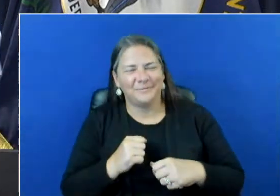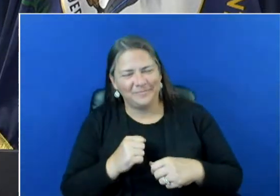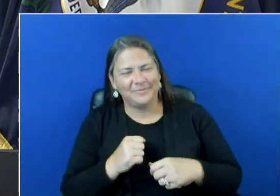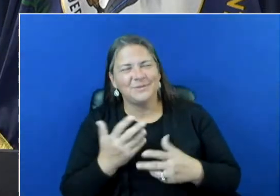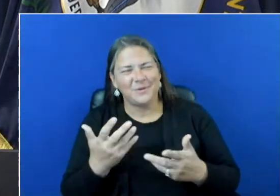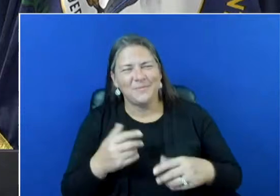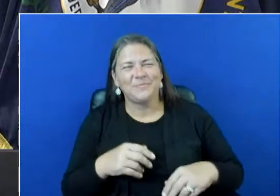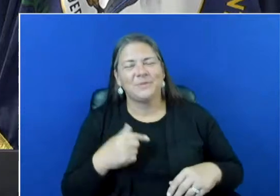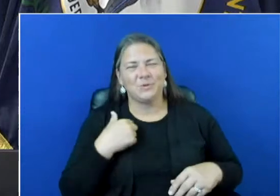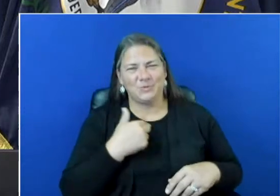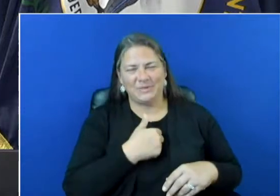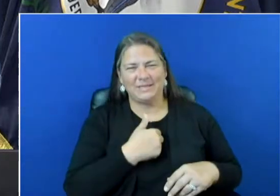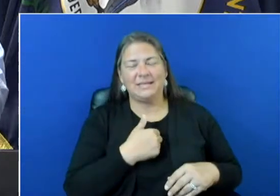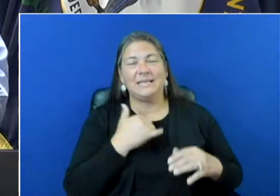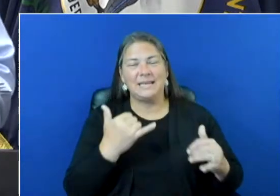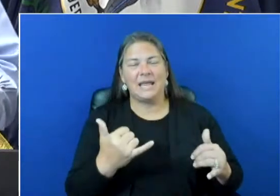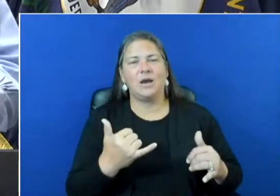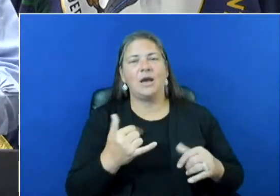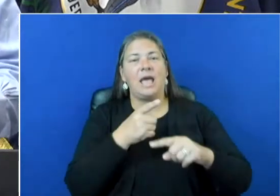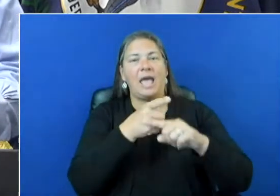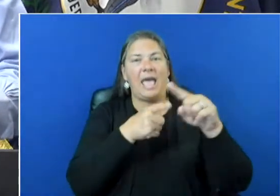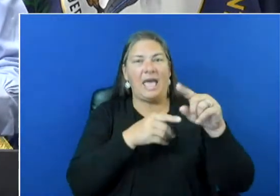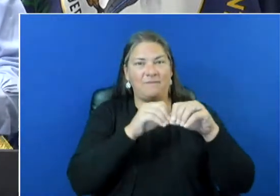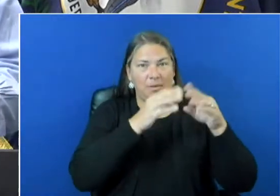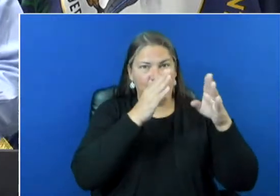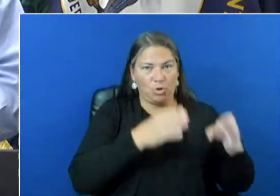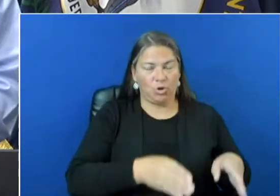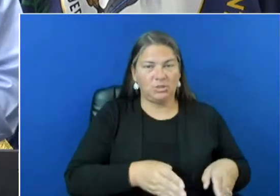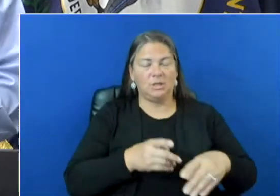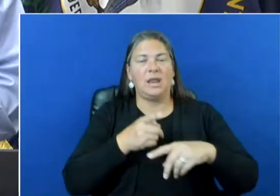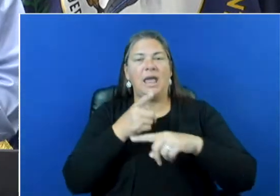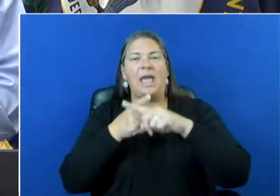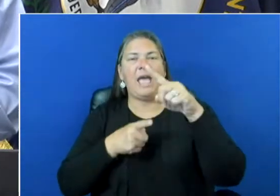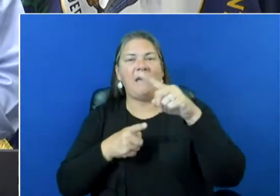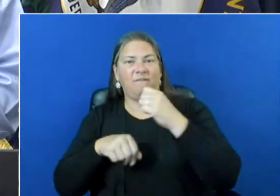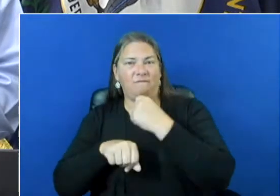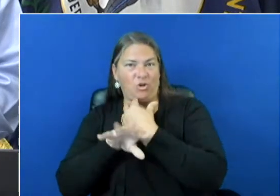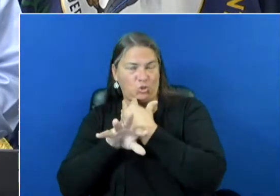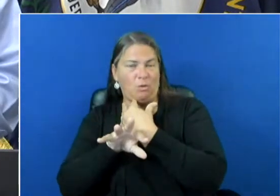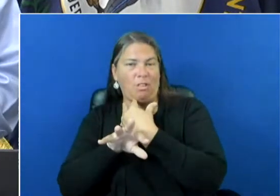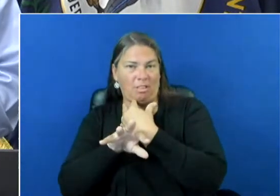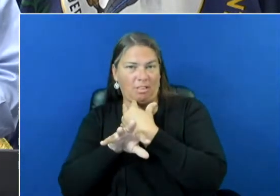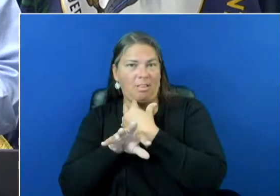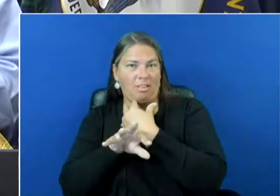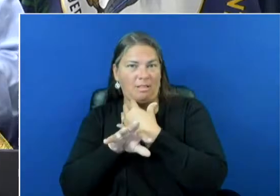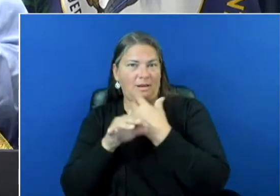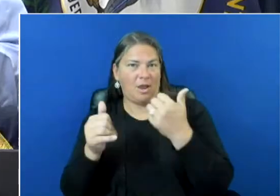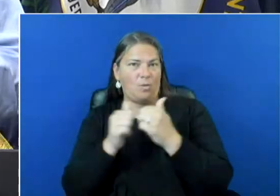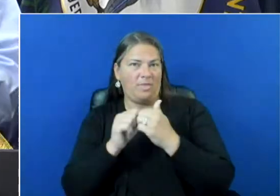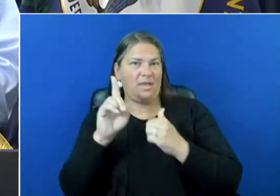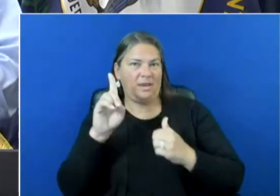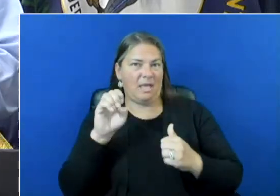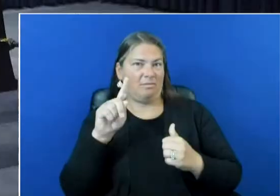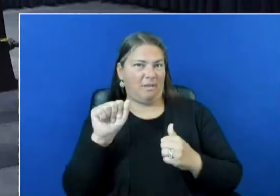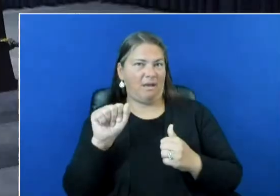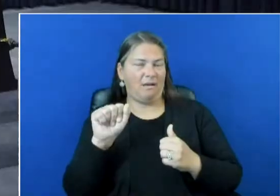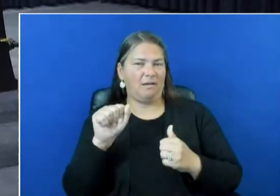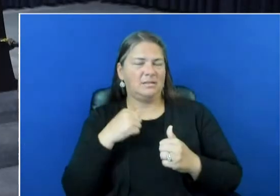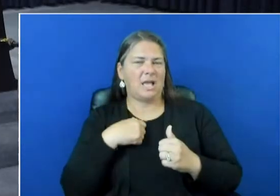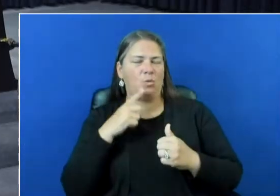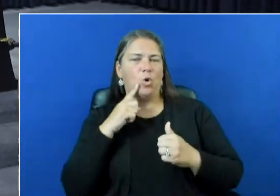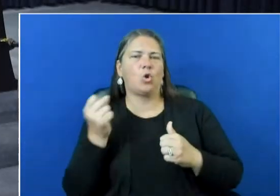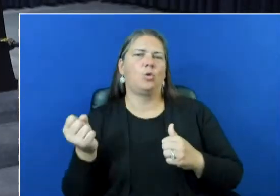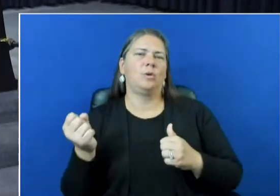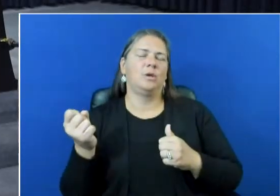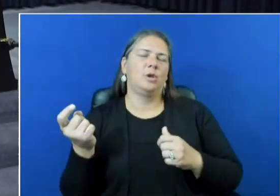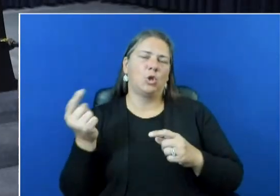to a half in-person, half virtual model with the rise of this Delta variant. So I'm going to try to go back and forth